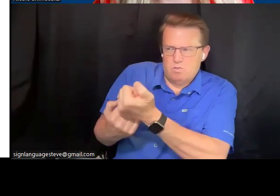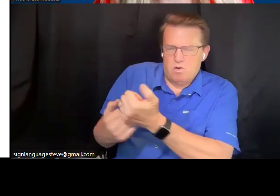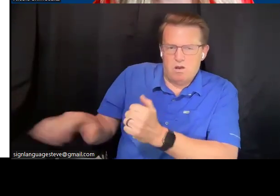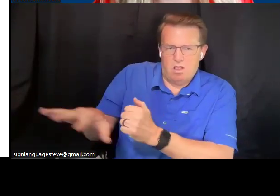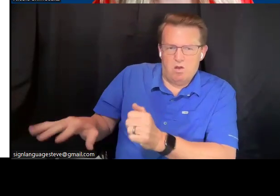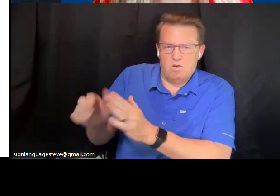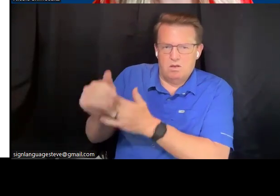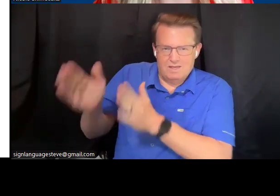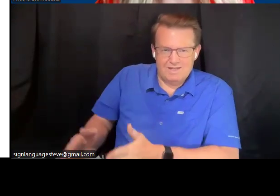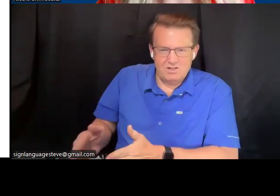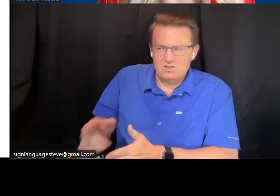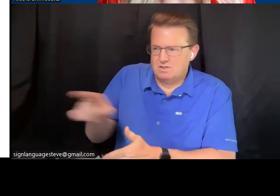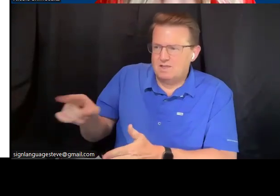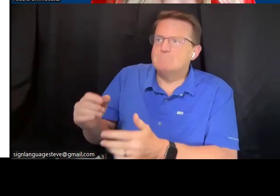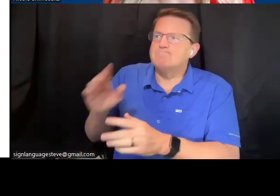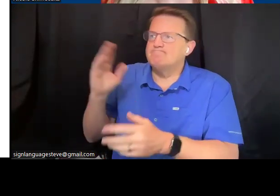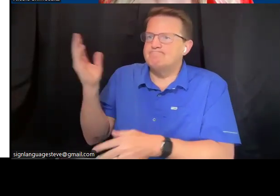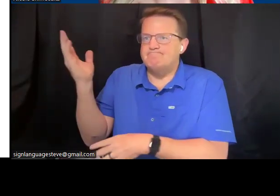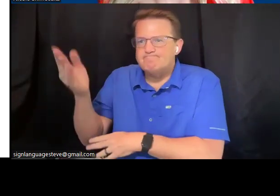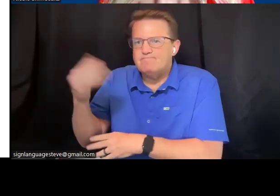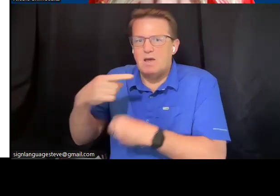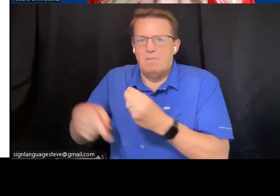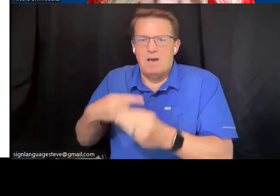their communities.